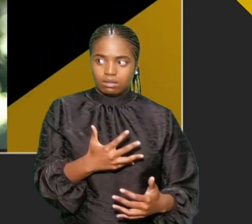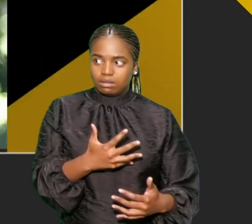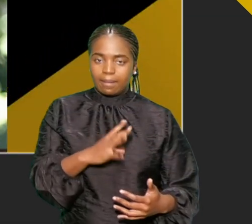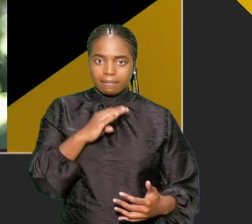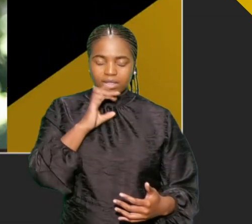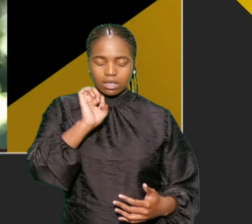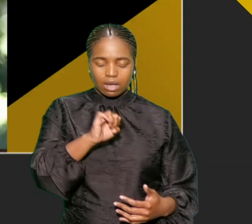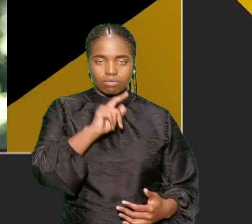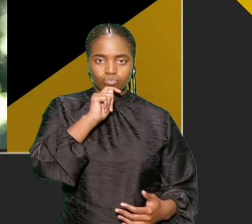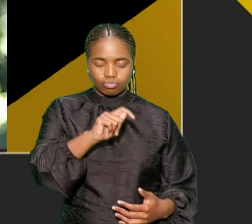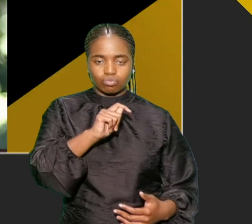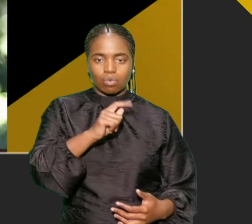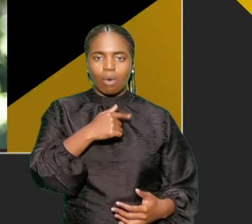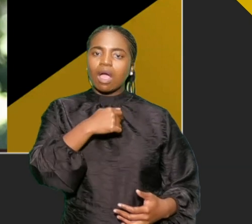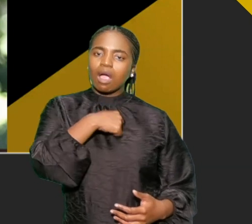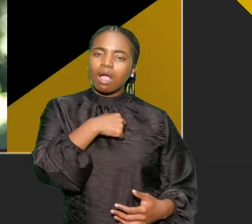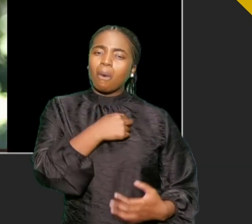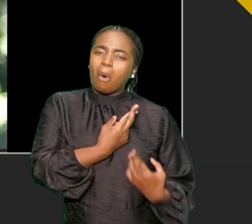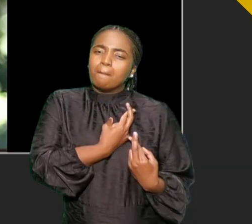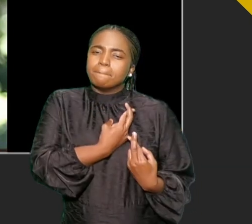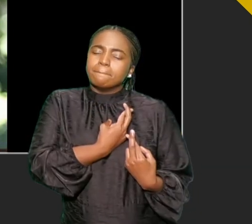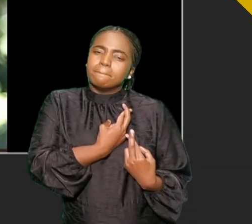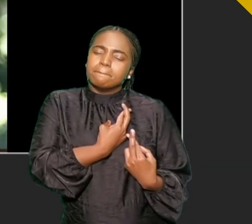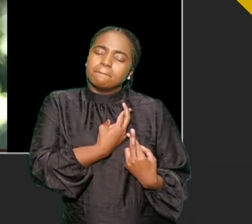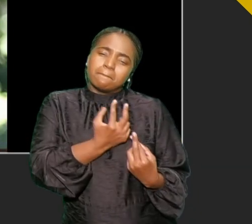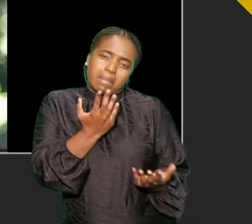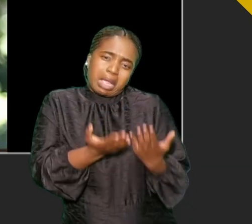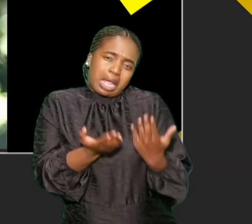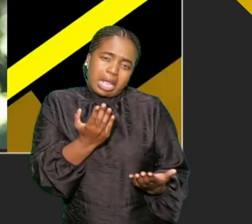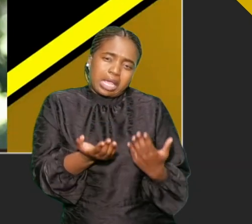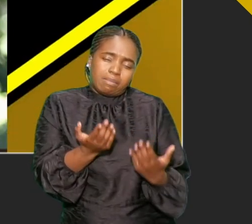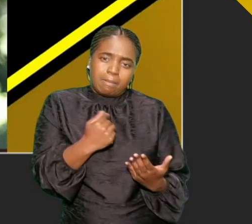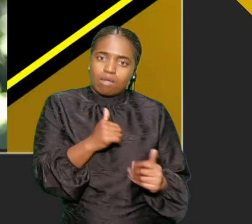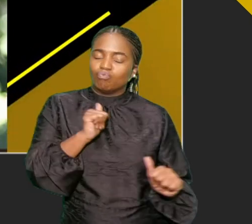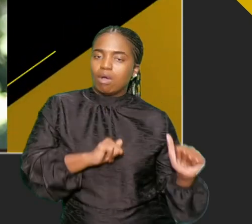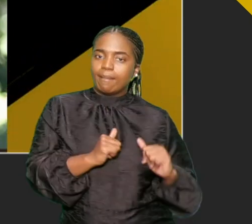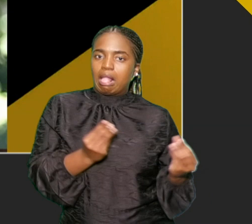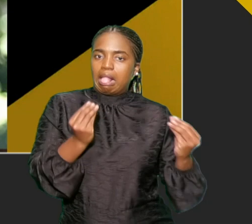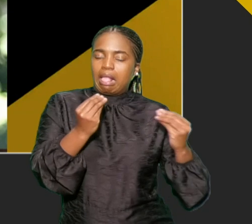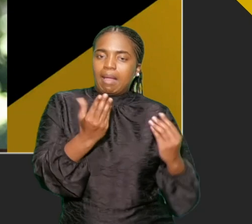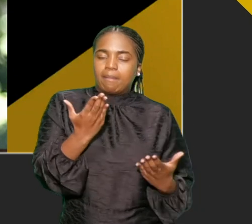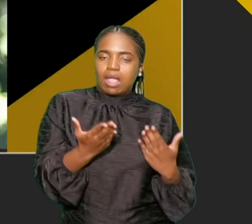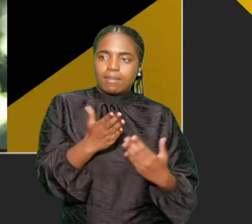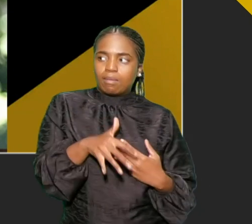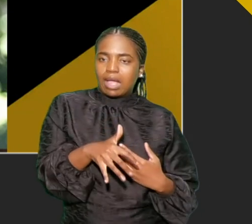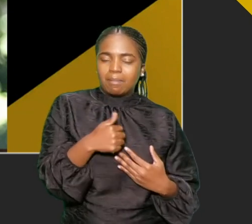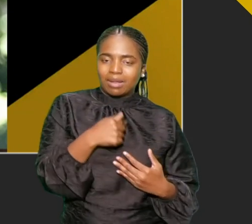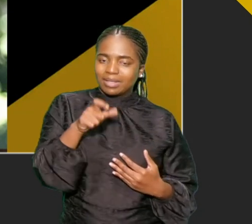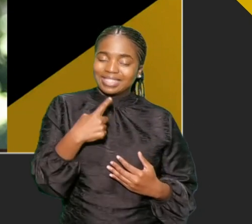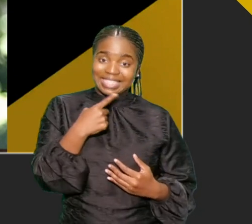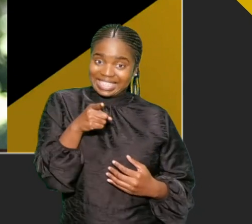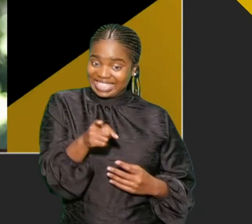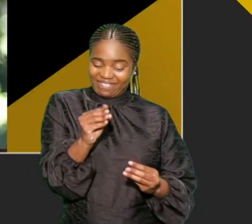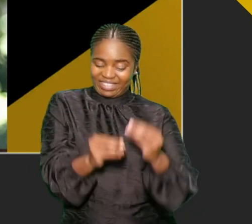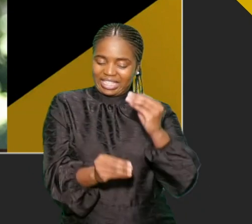because somehow inside of you, you still hope that maybe I'm being dramatic, maybe it's the hormones, until someone else, you